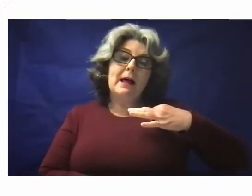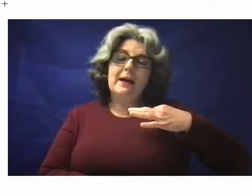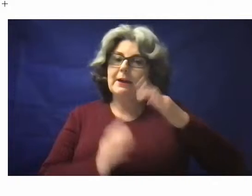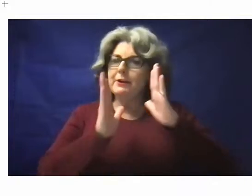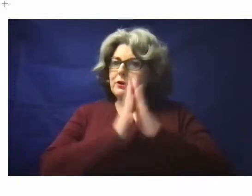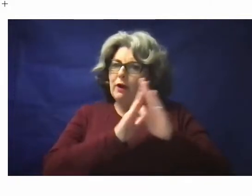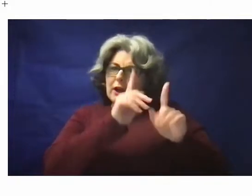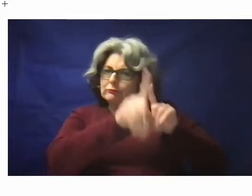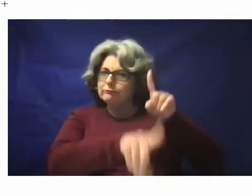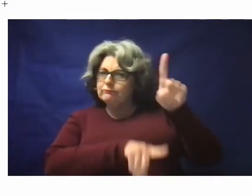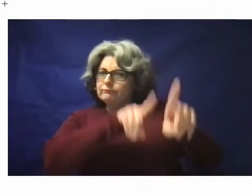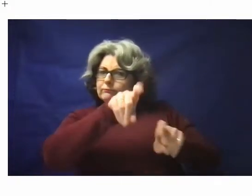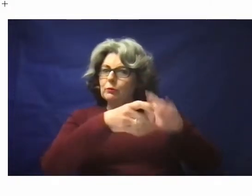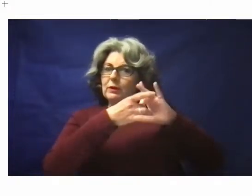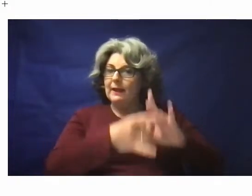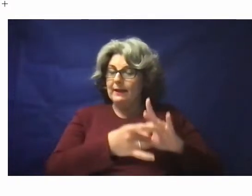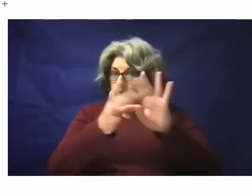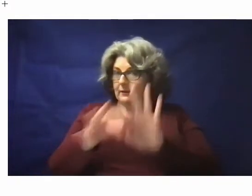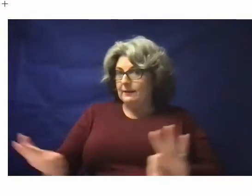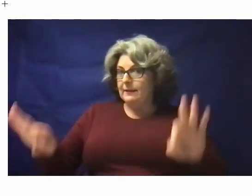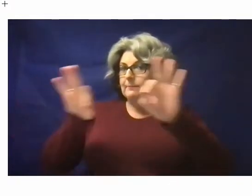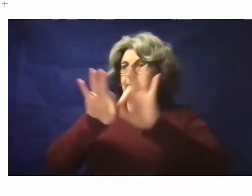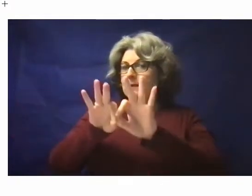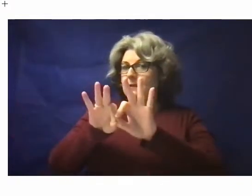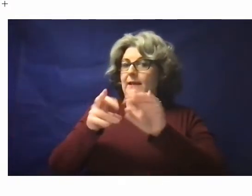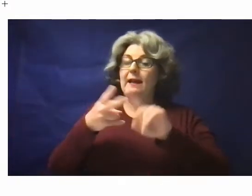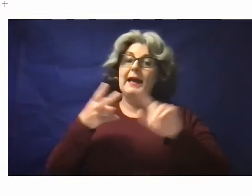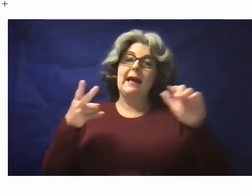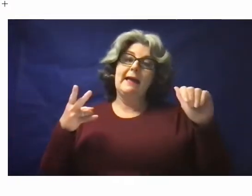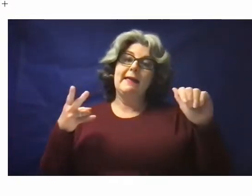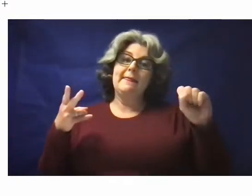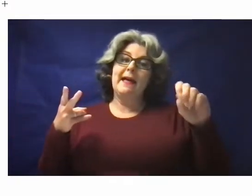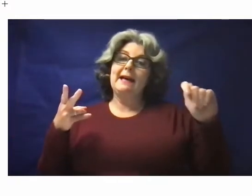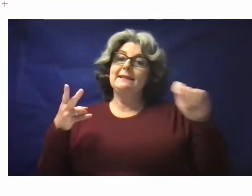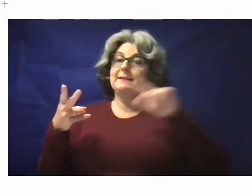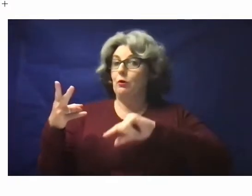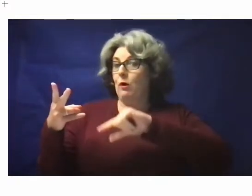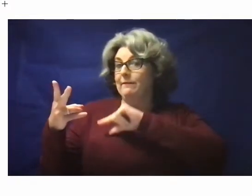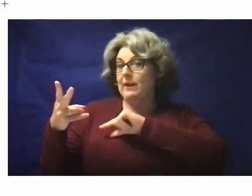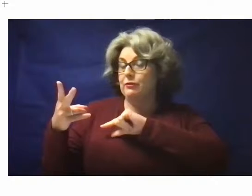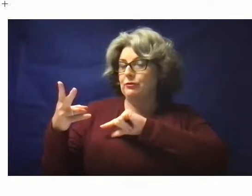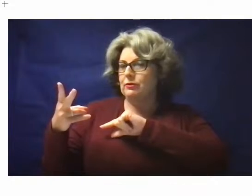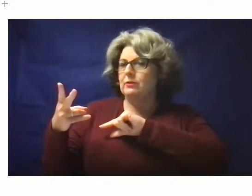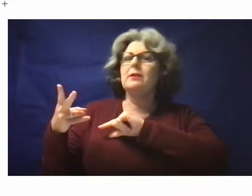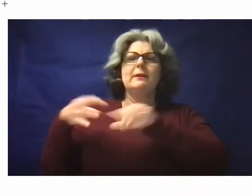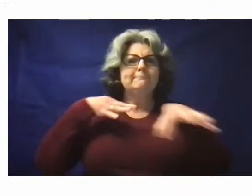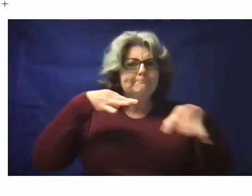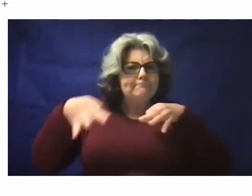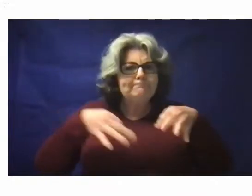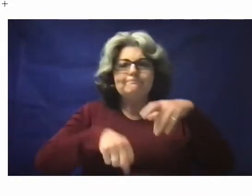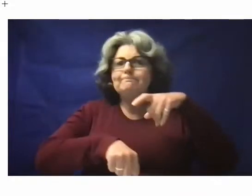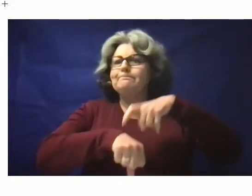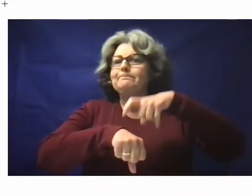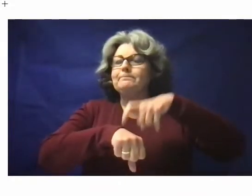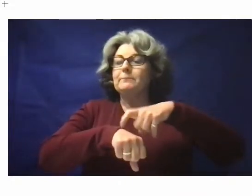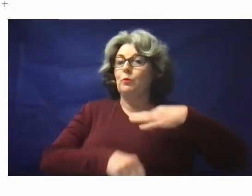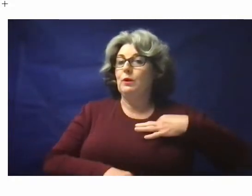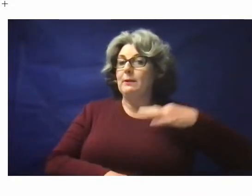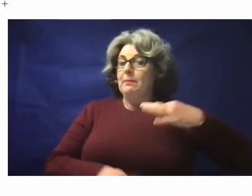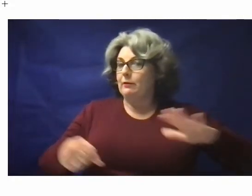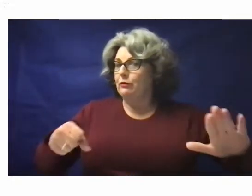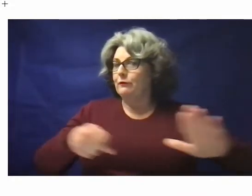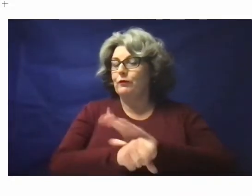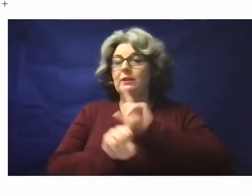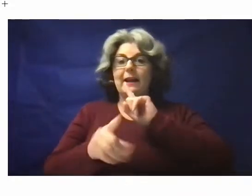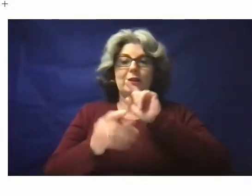questions related to the essential and asset qualifications. Make sure you give yourself enough time when applying to fully answer these